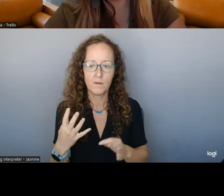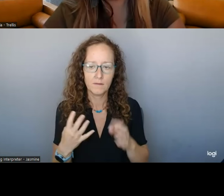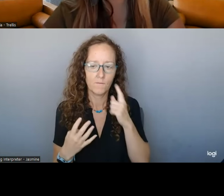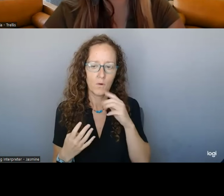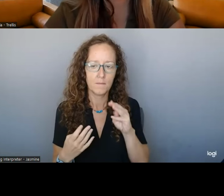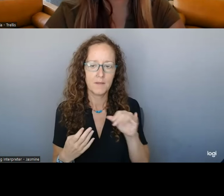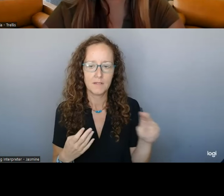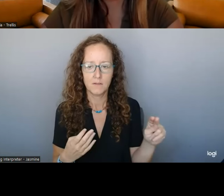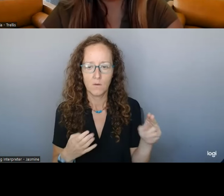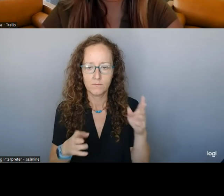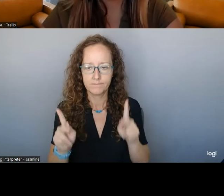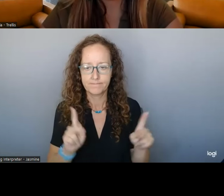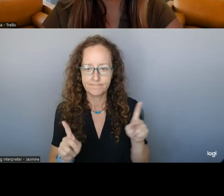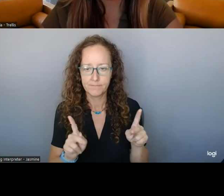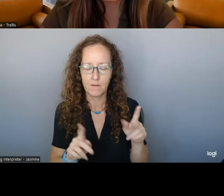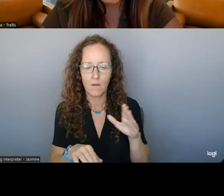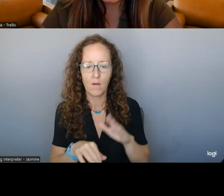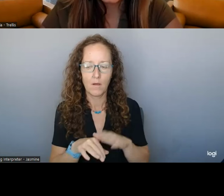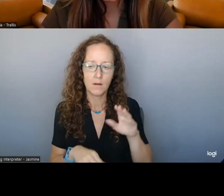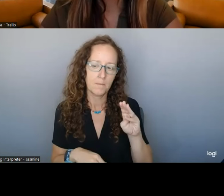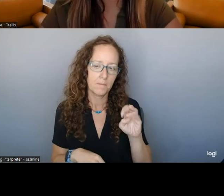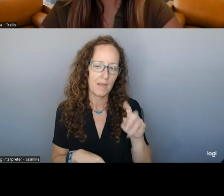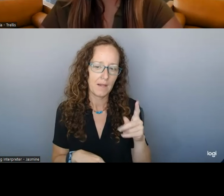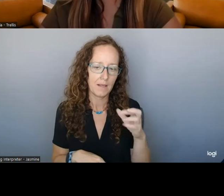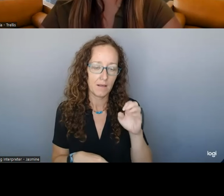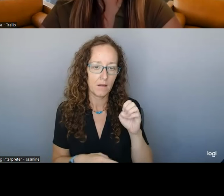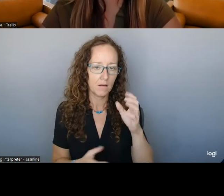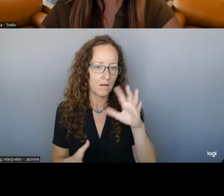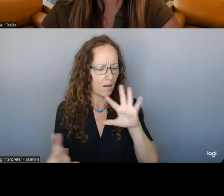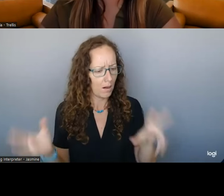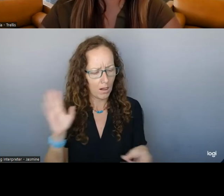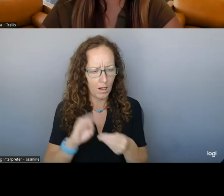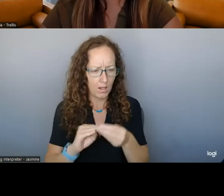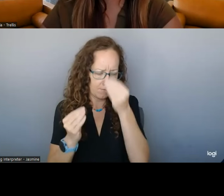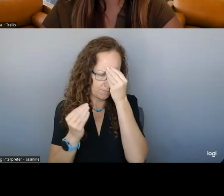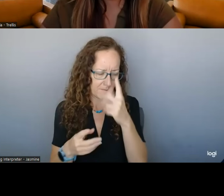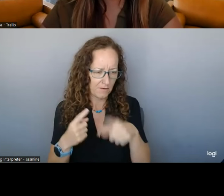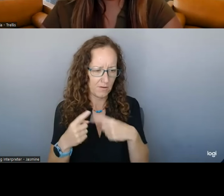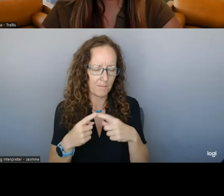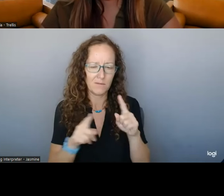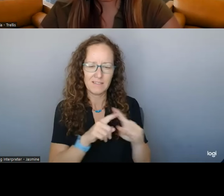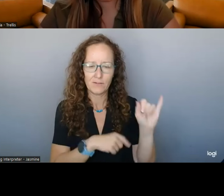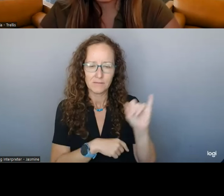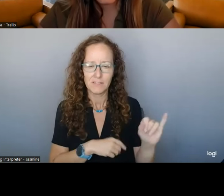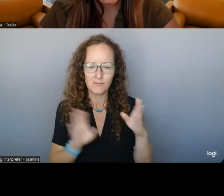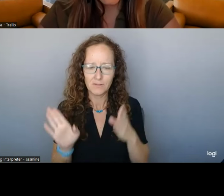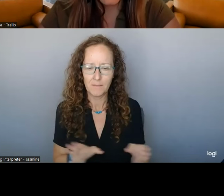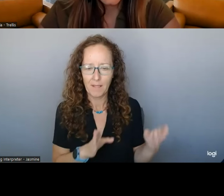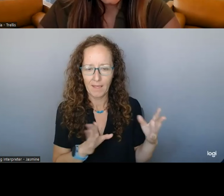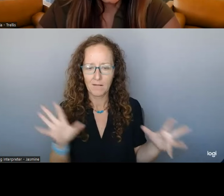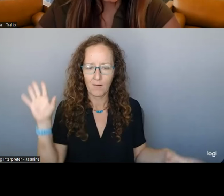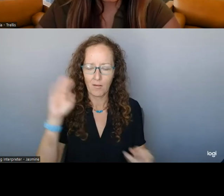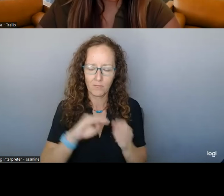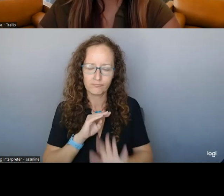comprehensive information on all Medicare plans in Minnesota. I believe there's over 100 different plans, Medicare Advantage plans in